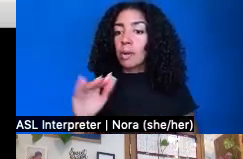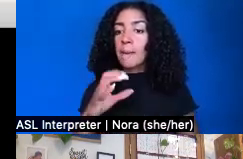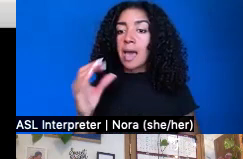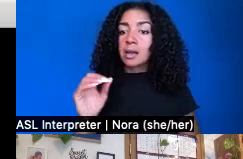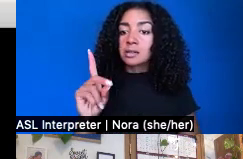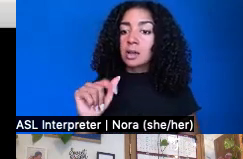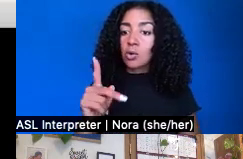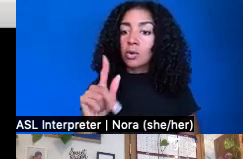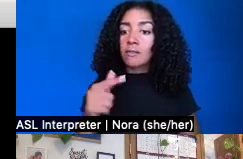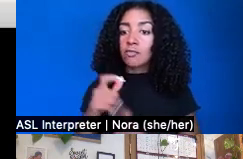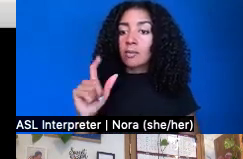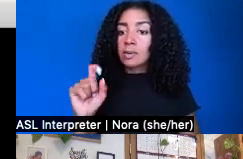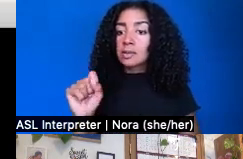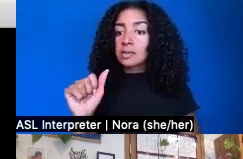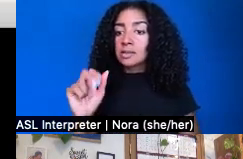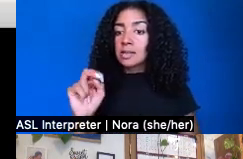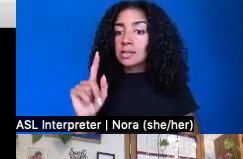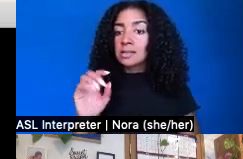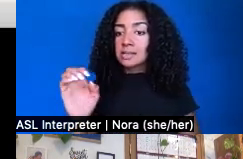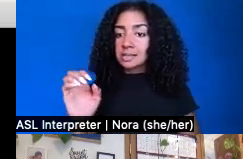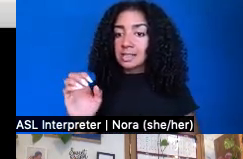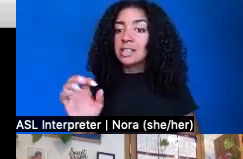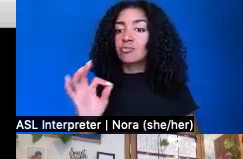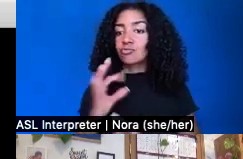So I'm going to stop sharing that.